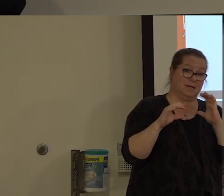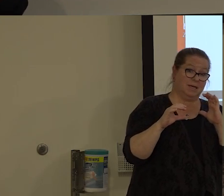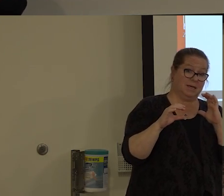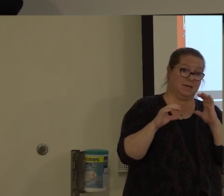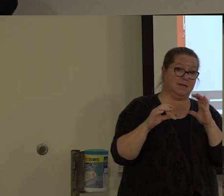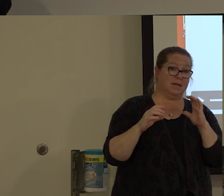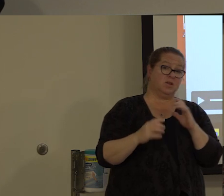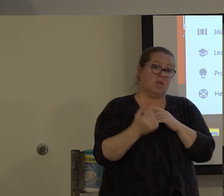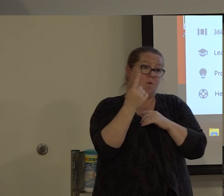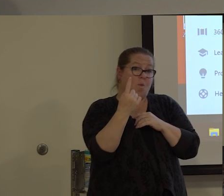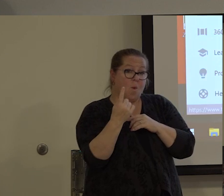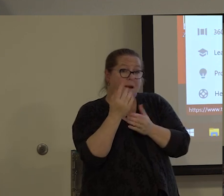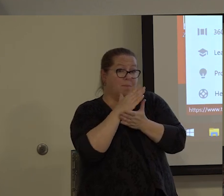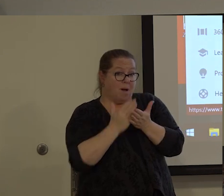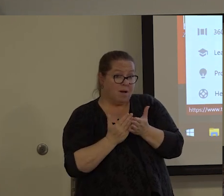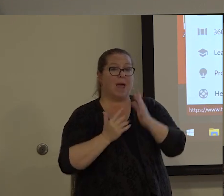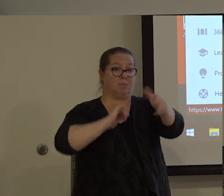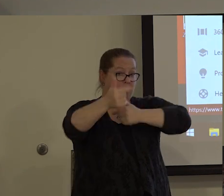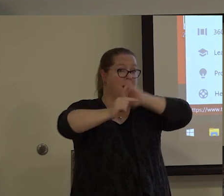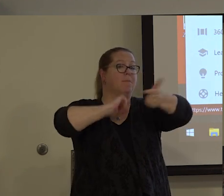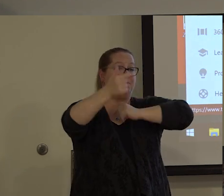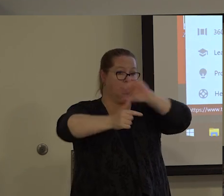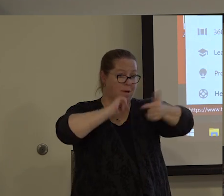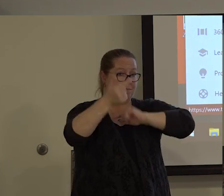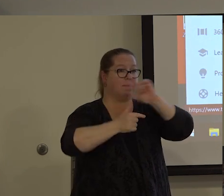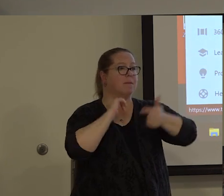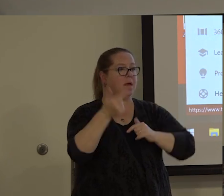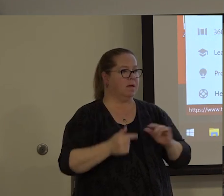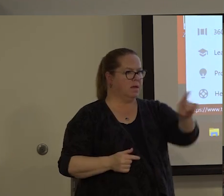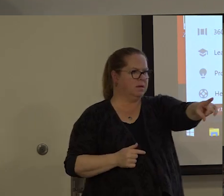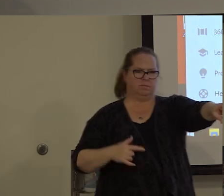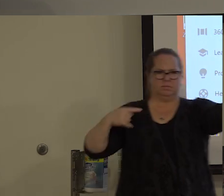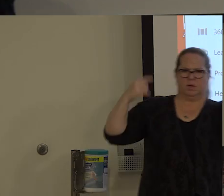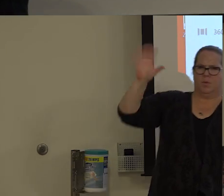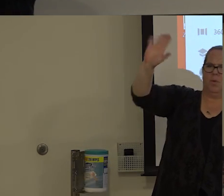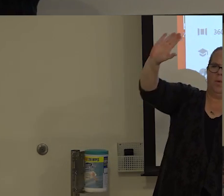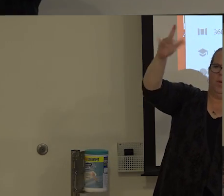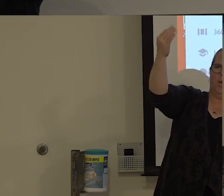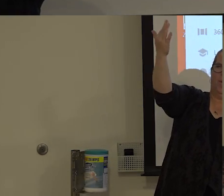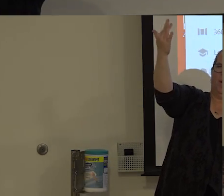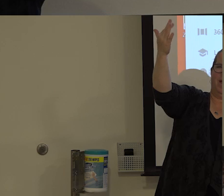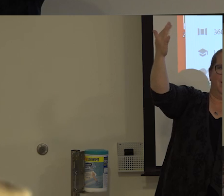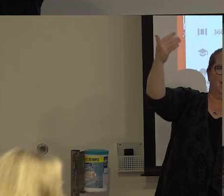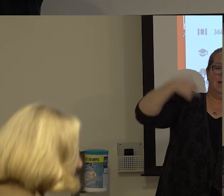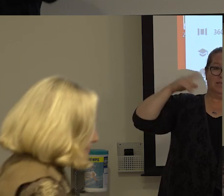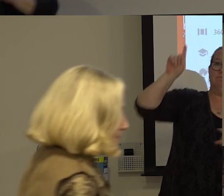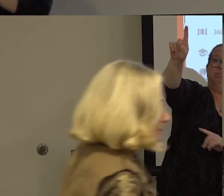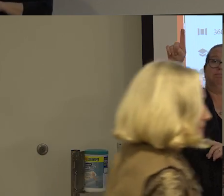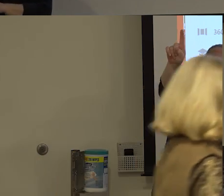So that's one component of it. I'm not going to get into the full. Yeah, go ahead.